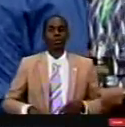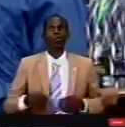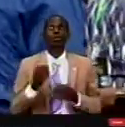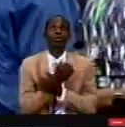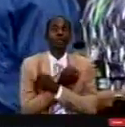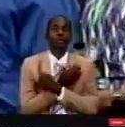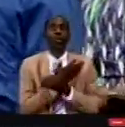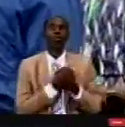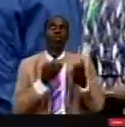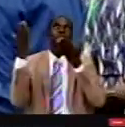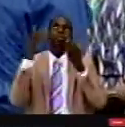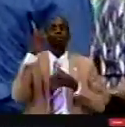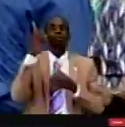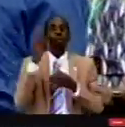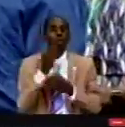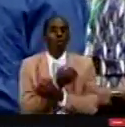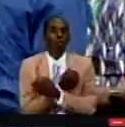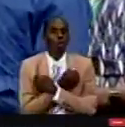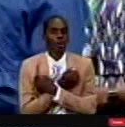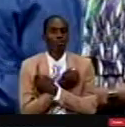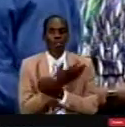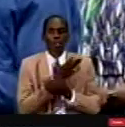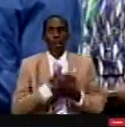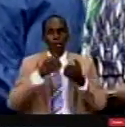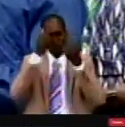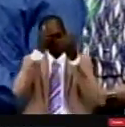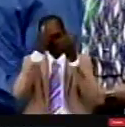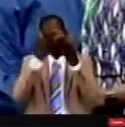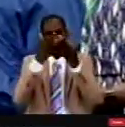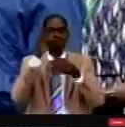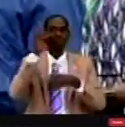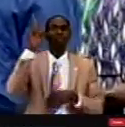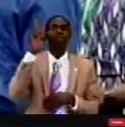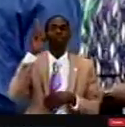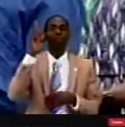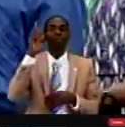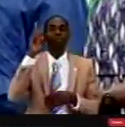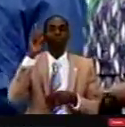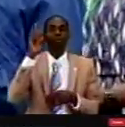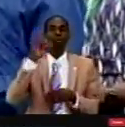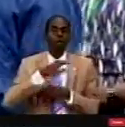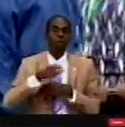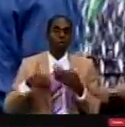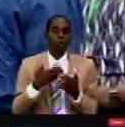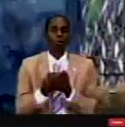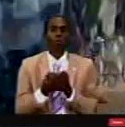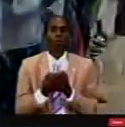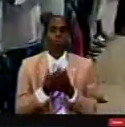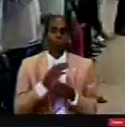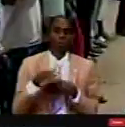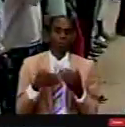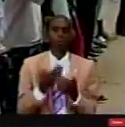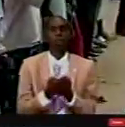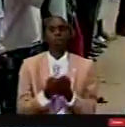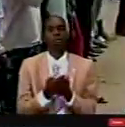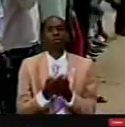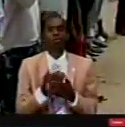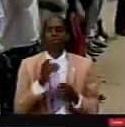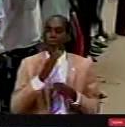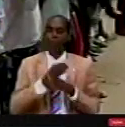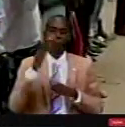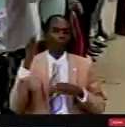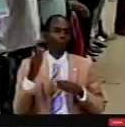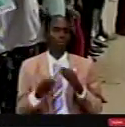and Obey him or or absolutely a surrender